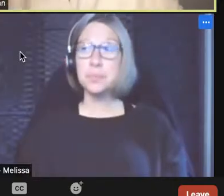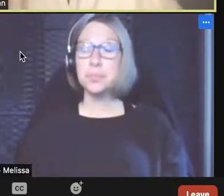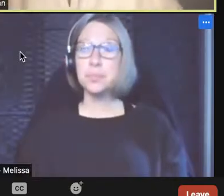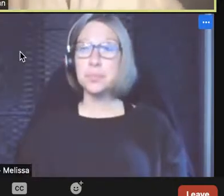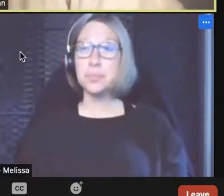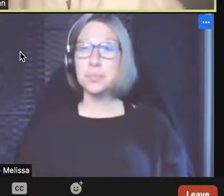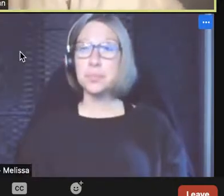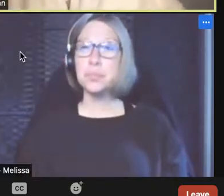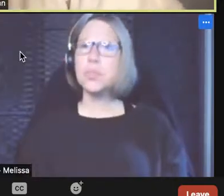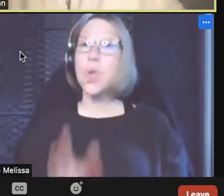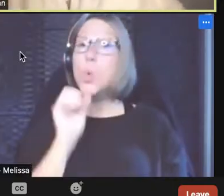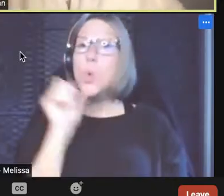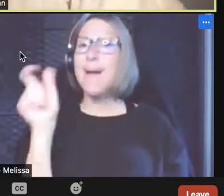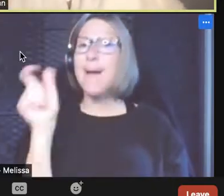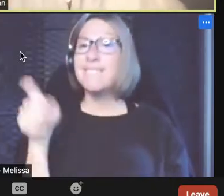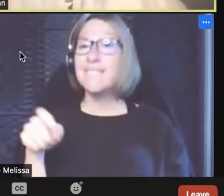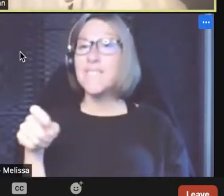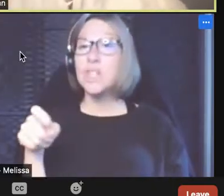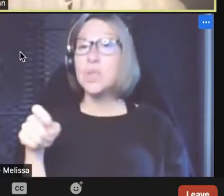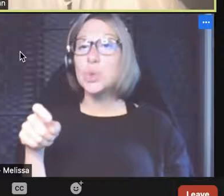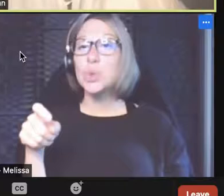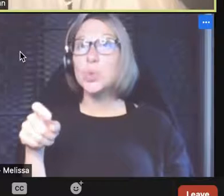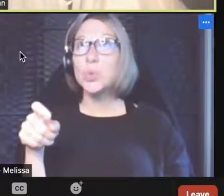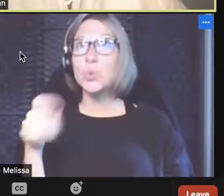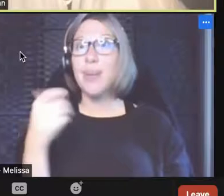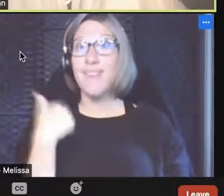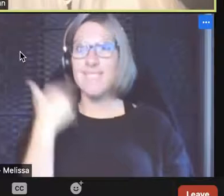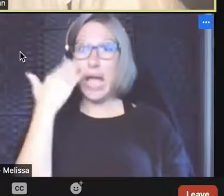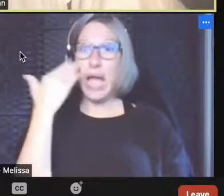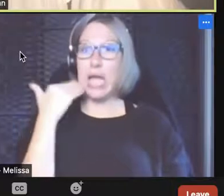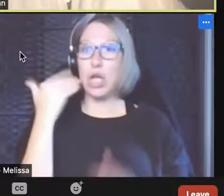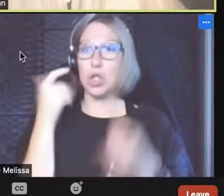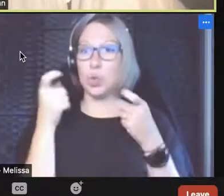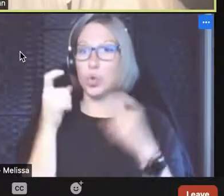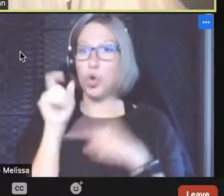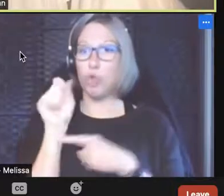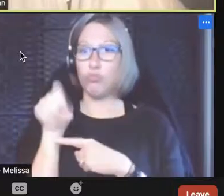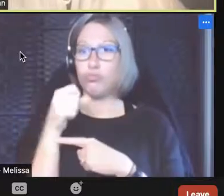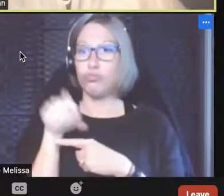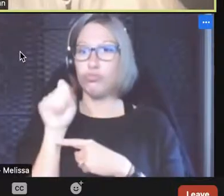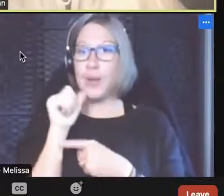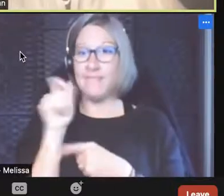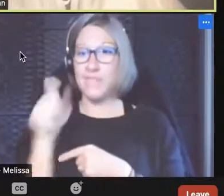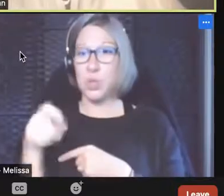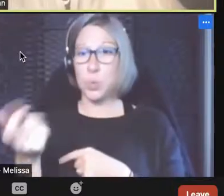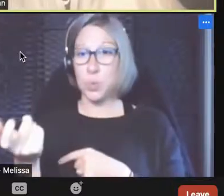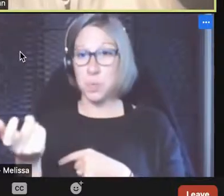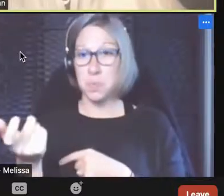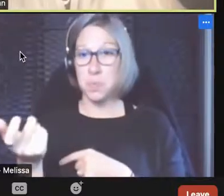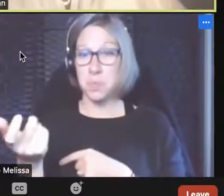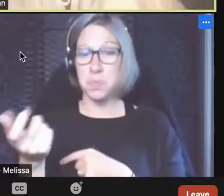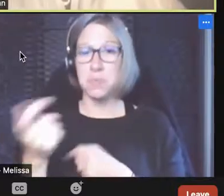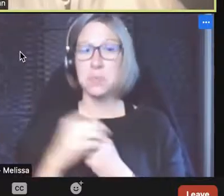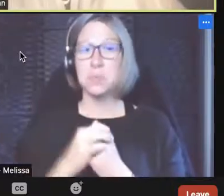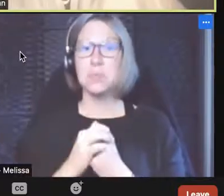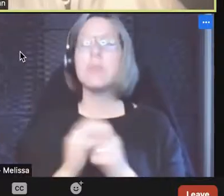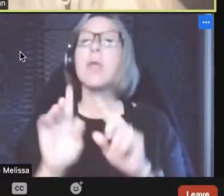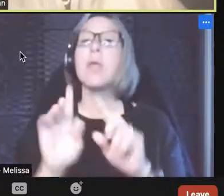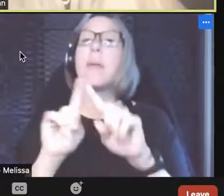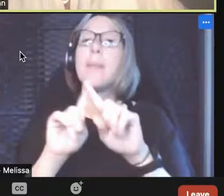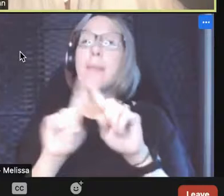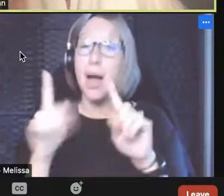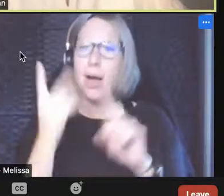So you don't have to really, you don't have to have head control to do this. You know, you don't. But as we have found with